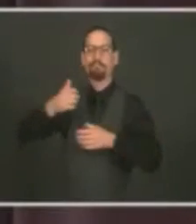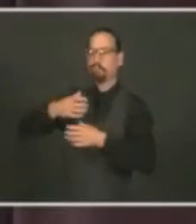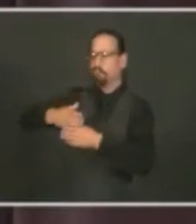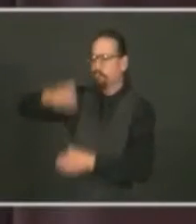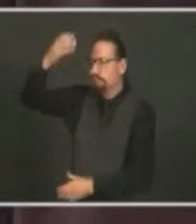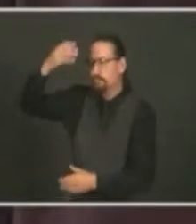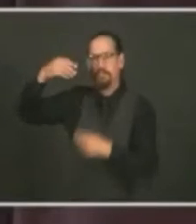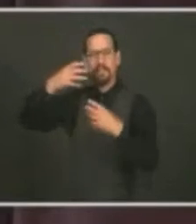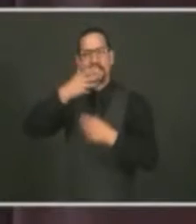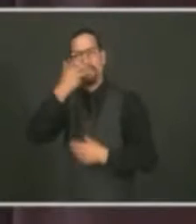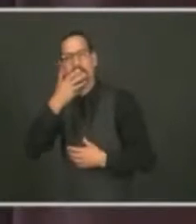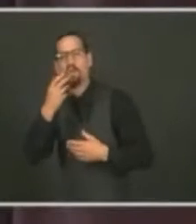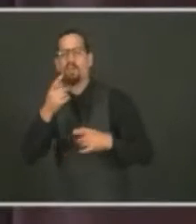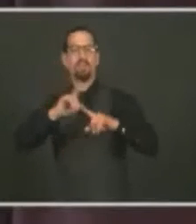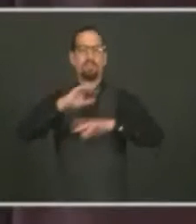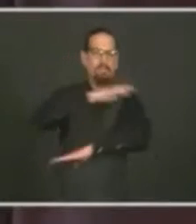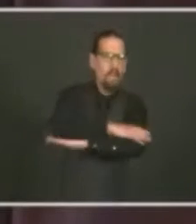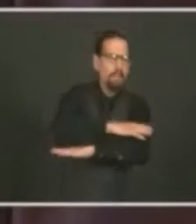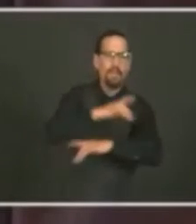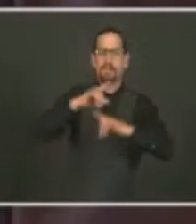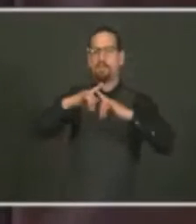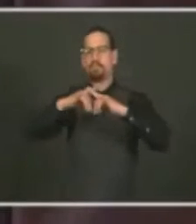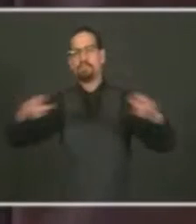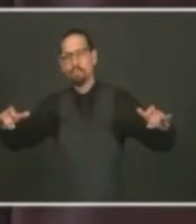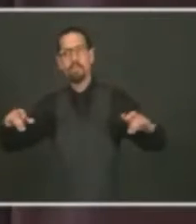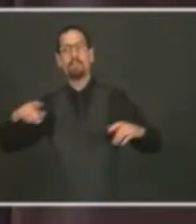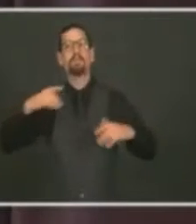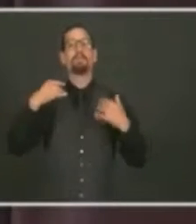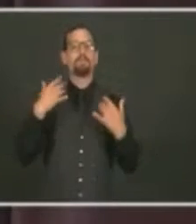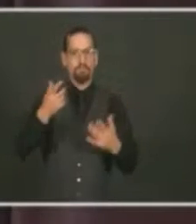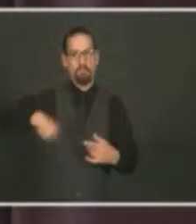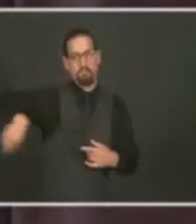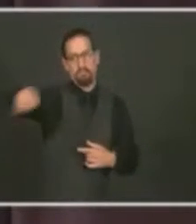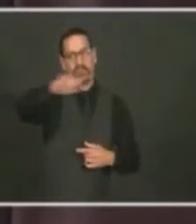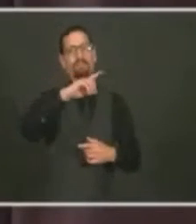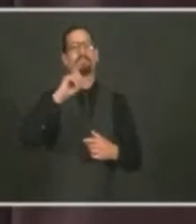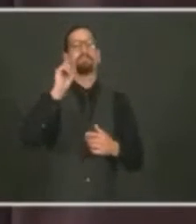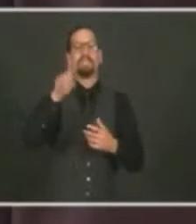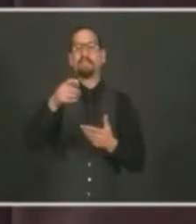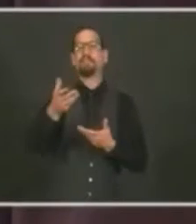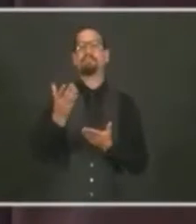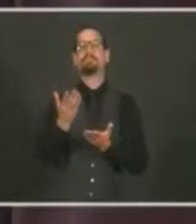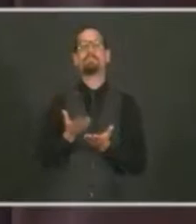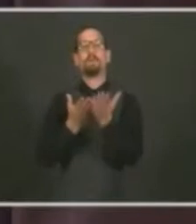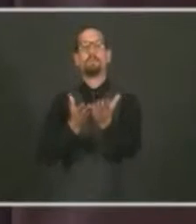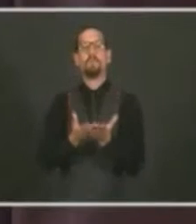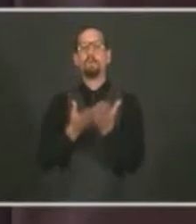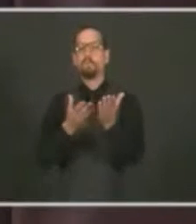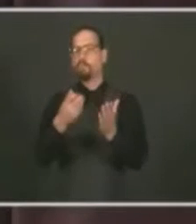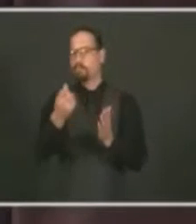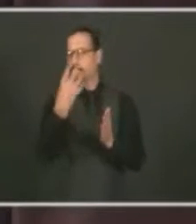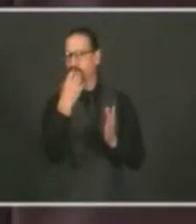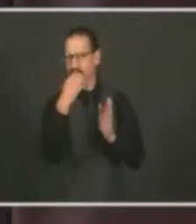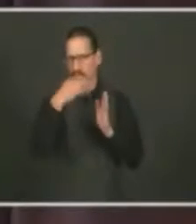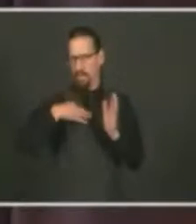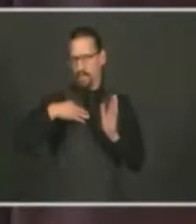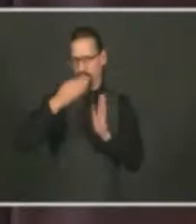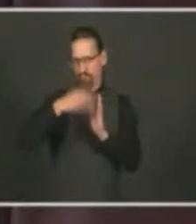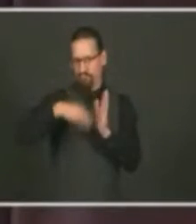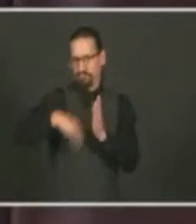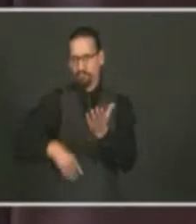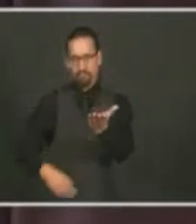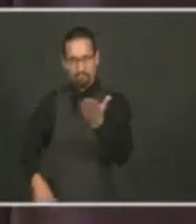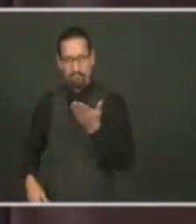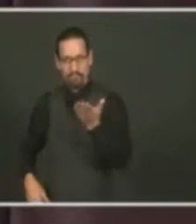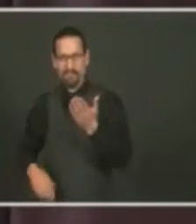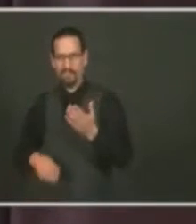organizations to send us proposals on how you would use the money. I wasn't sure how many we